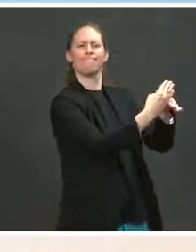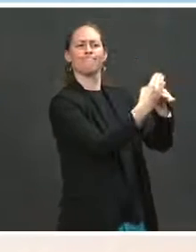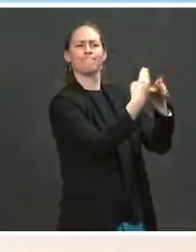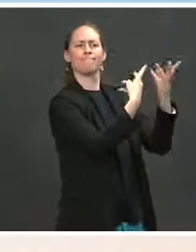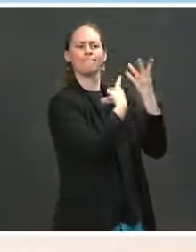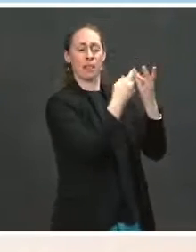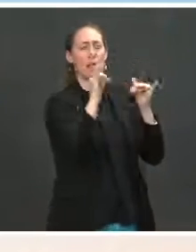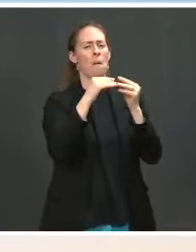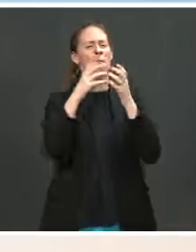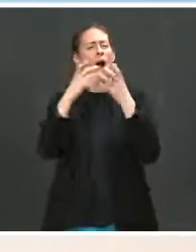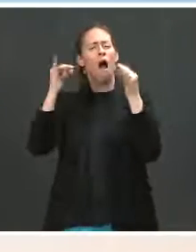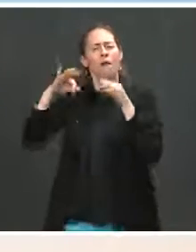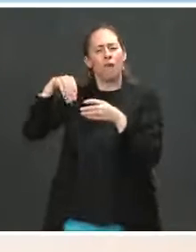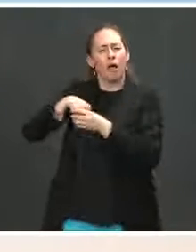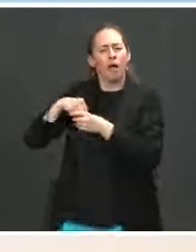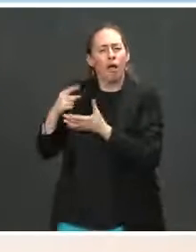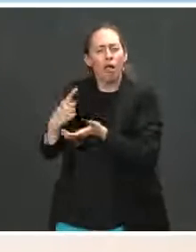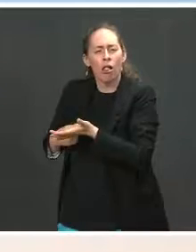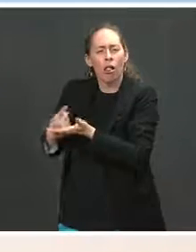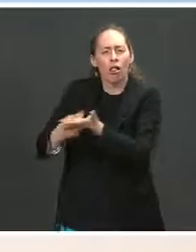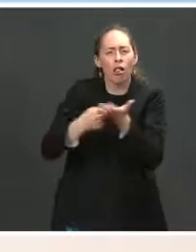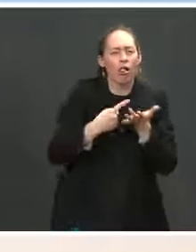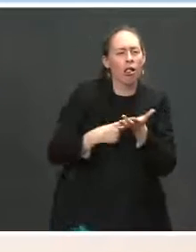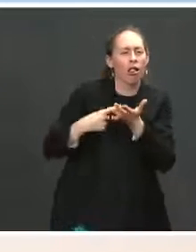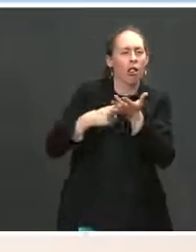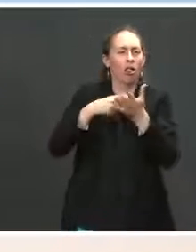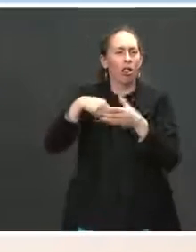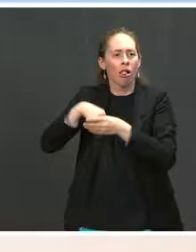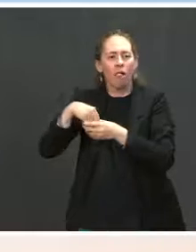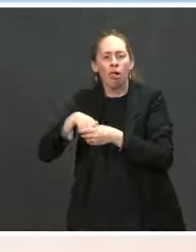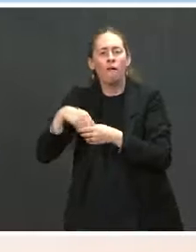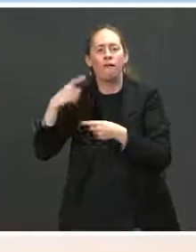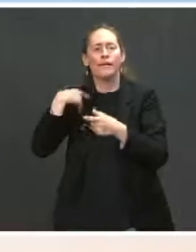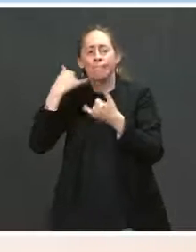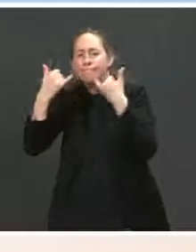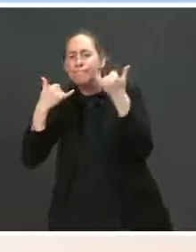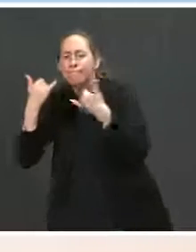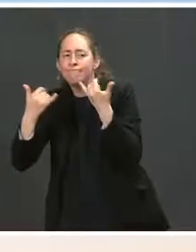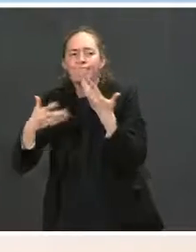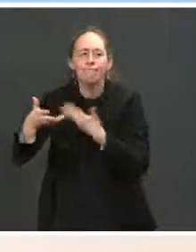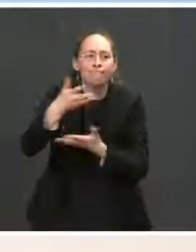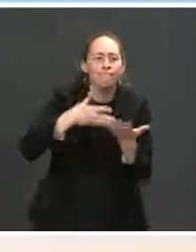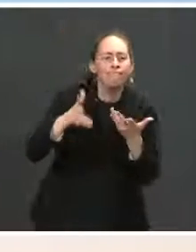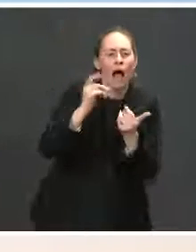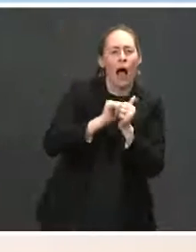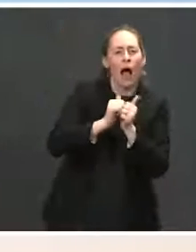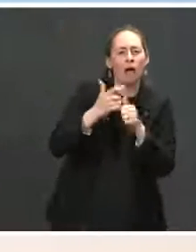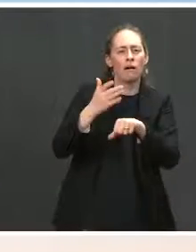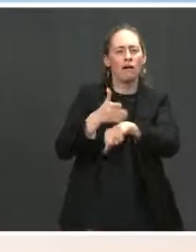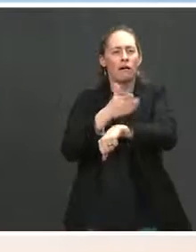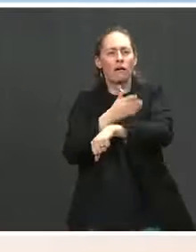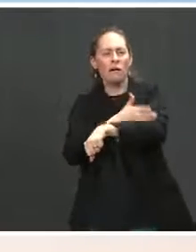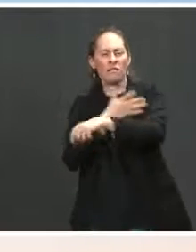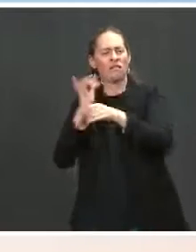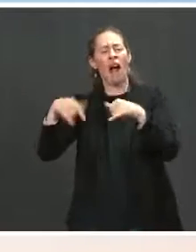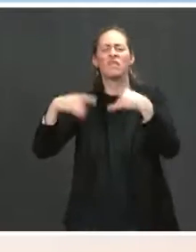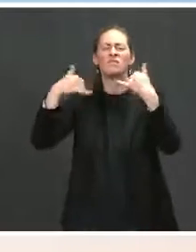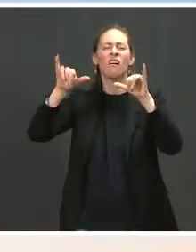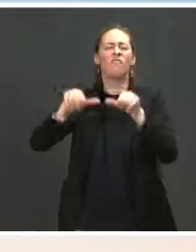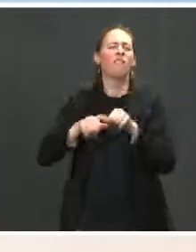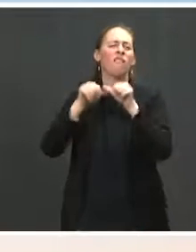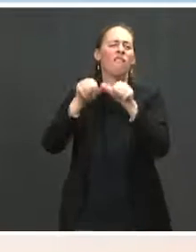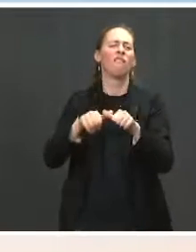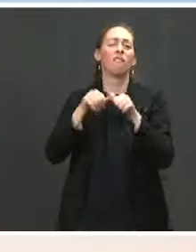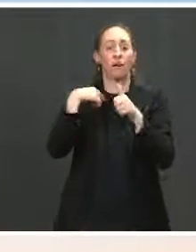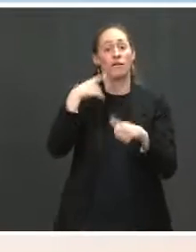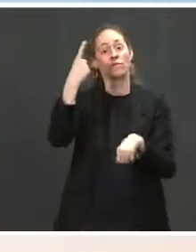policy decisions, that's typically how it works, calls with these leaders, announcements about progress made. It will be ongoing. I wouldn't expect it will be a process and